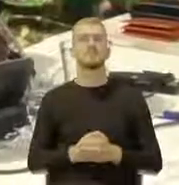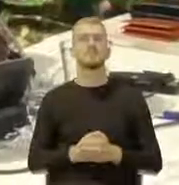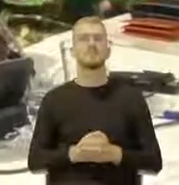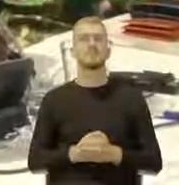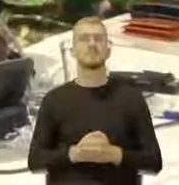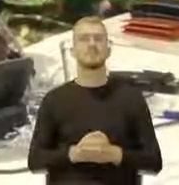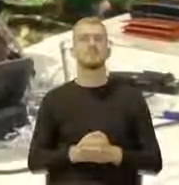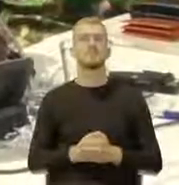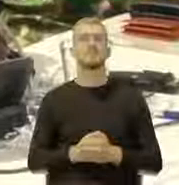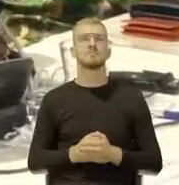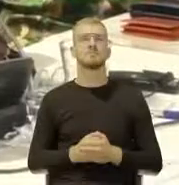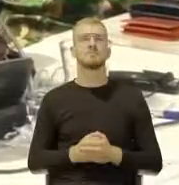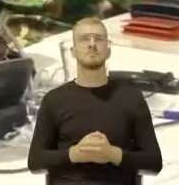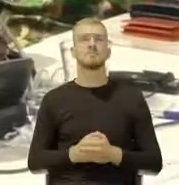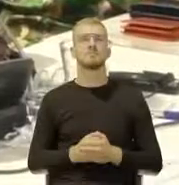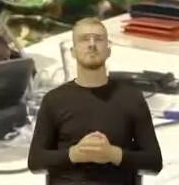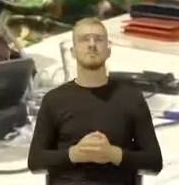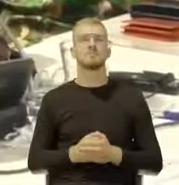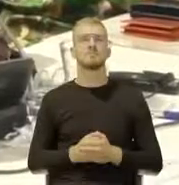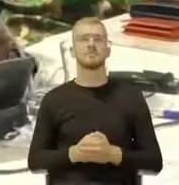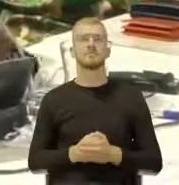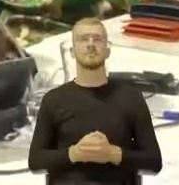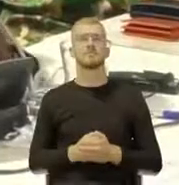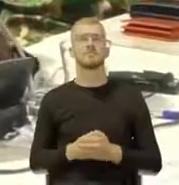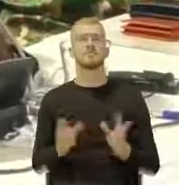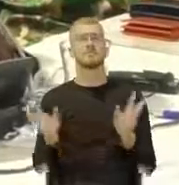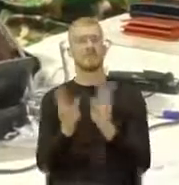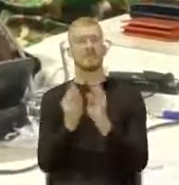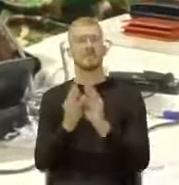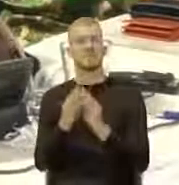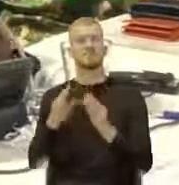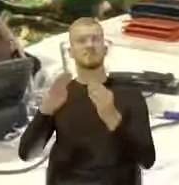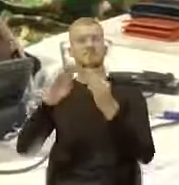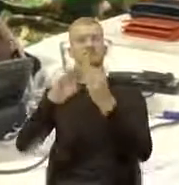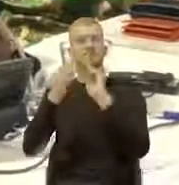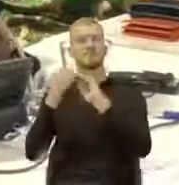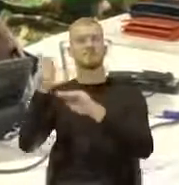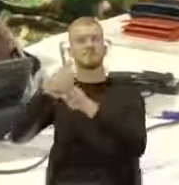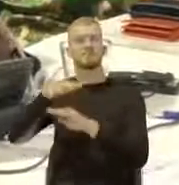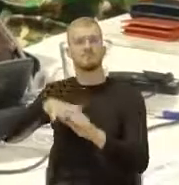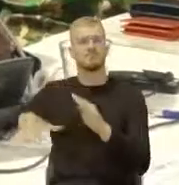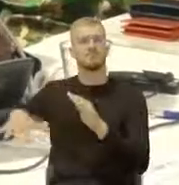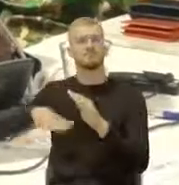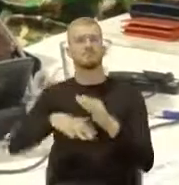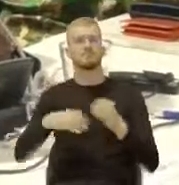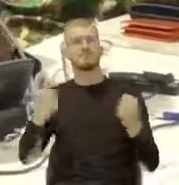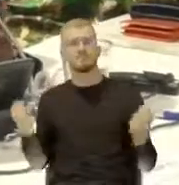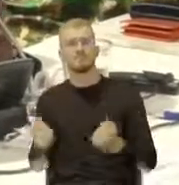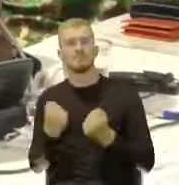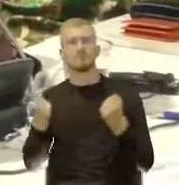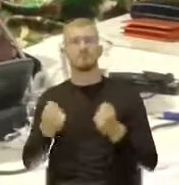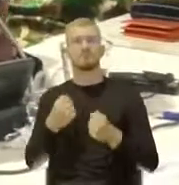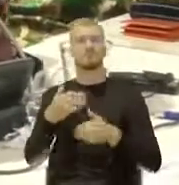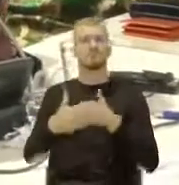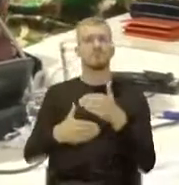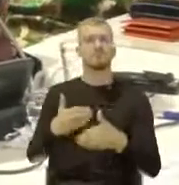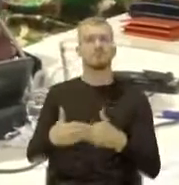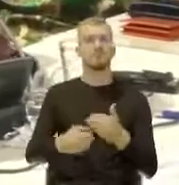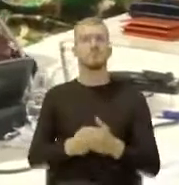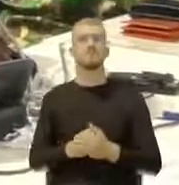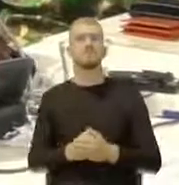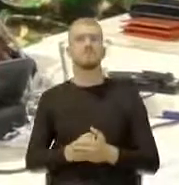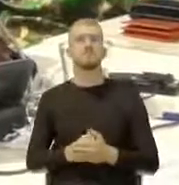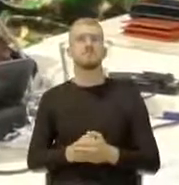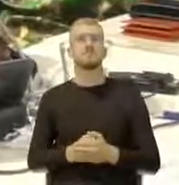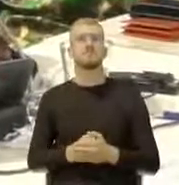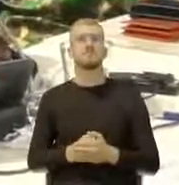working and doing their best to put the voices of mayors in the international platform. Congratulations for